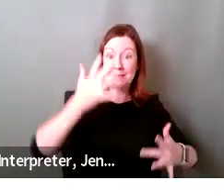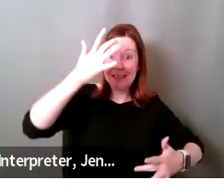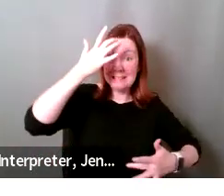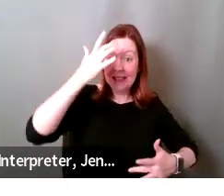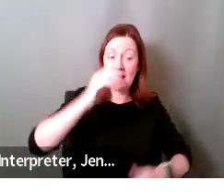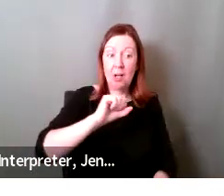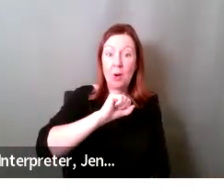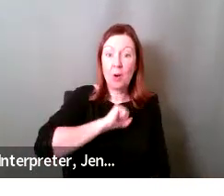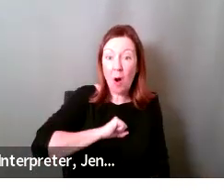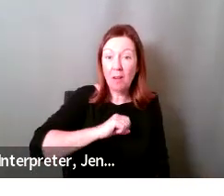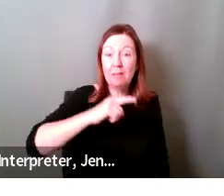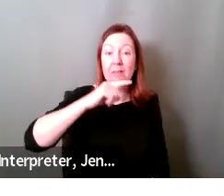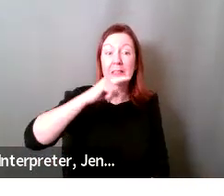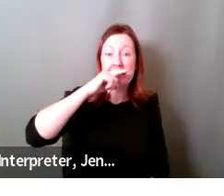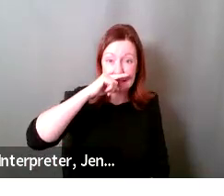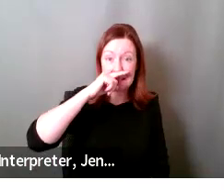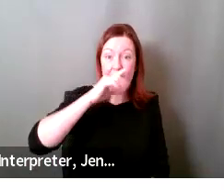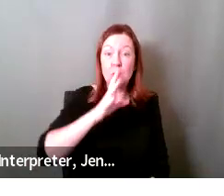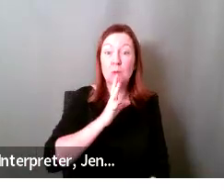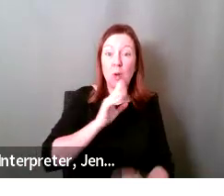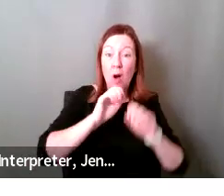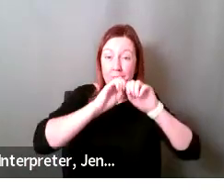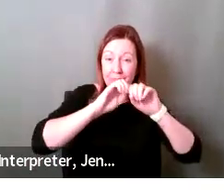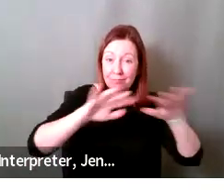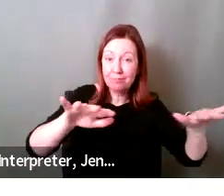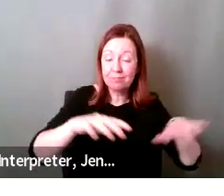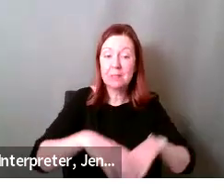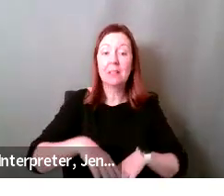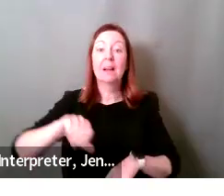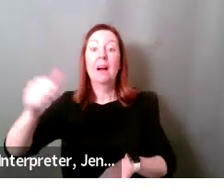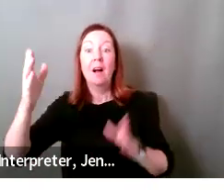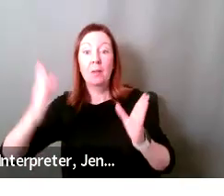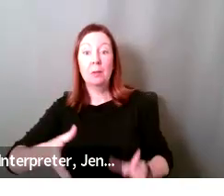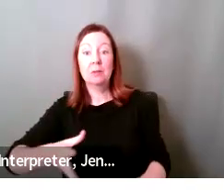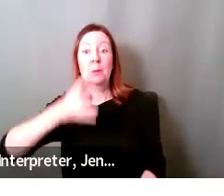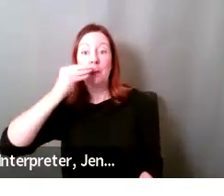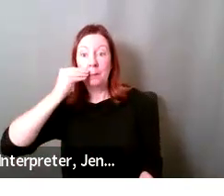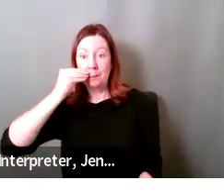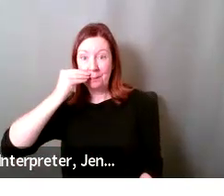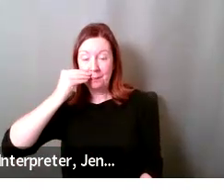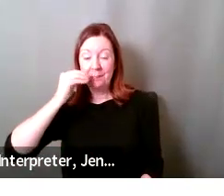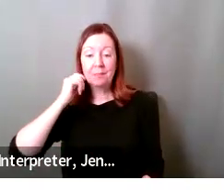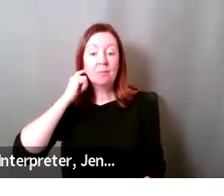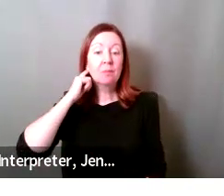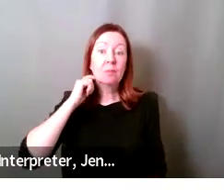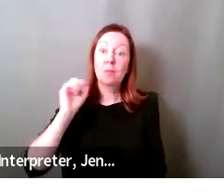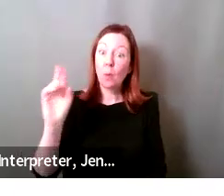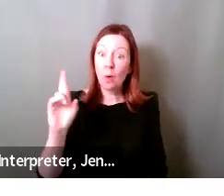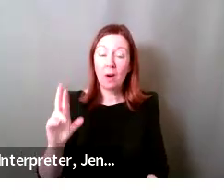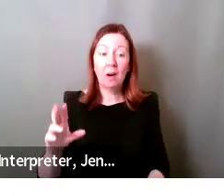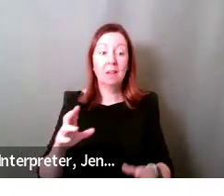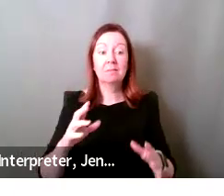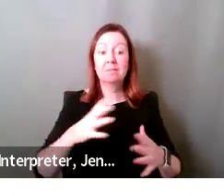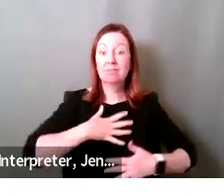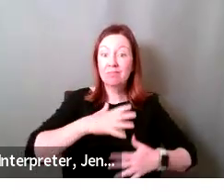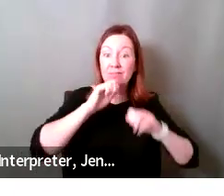coughs, sneezes, or talks, and another person inhales those particles, or those particles